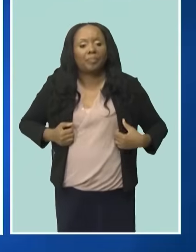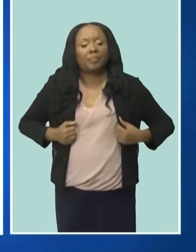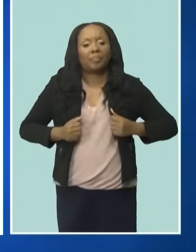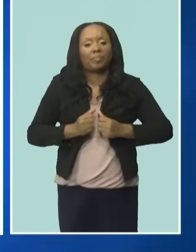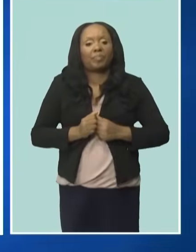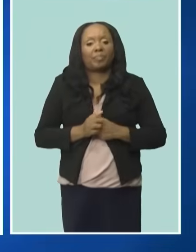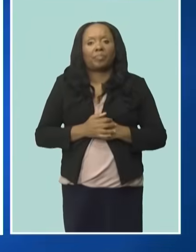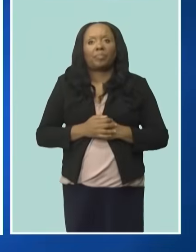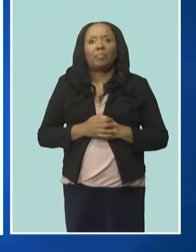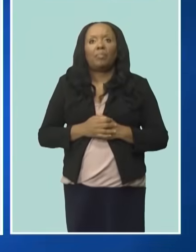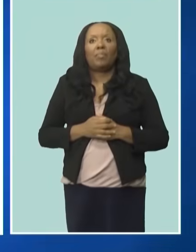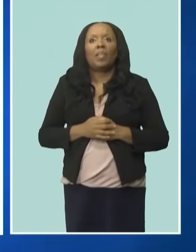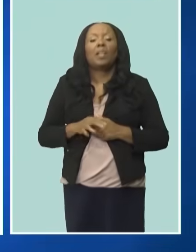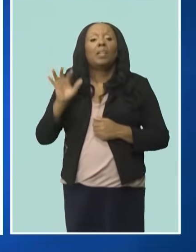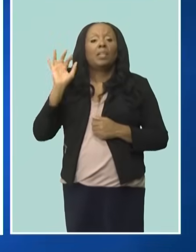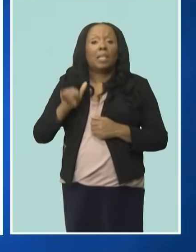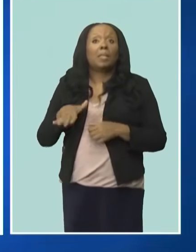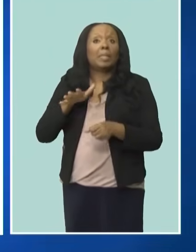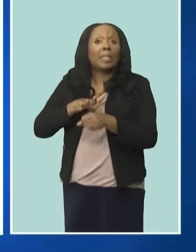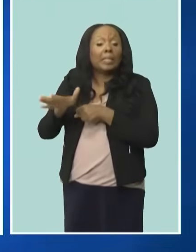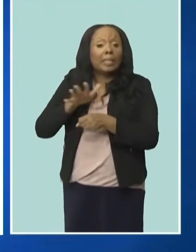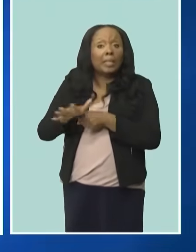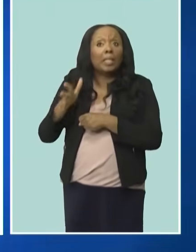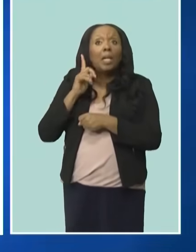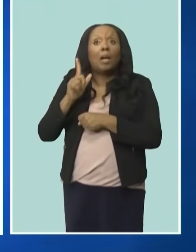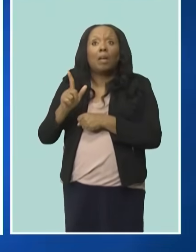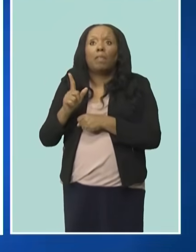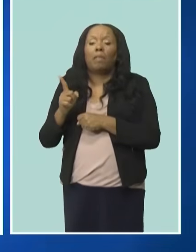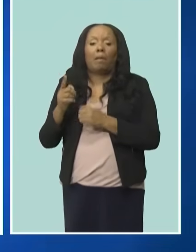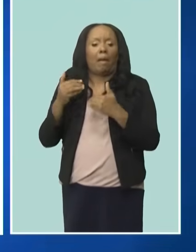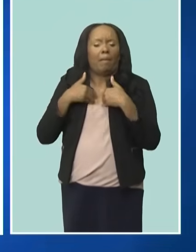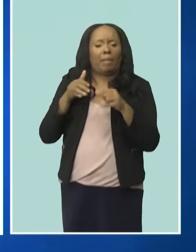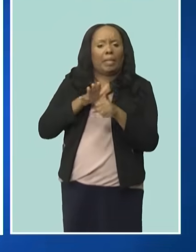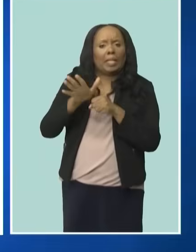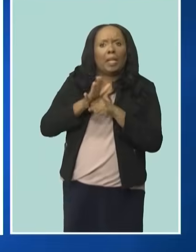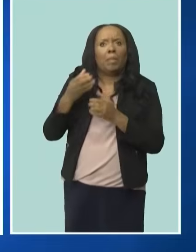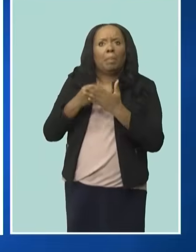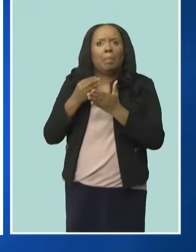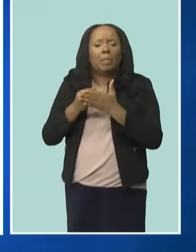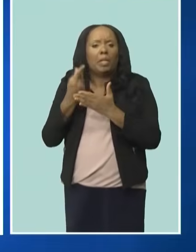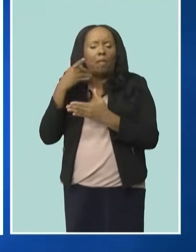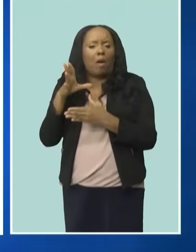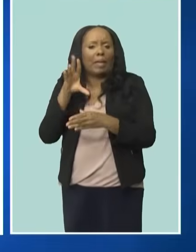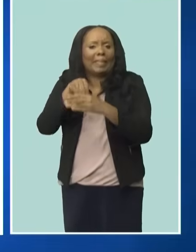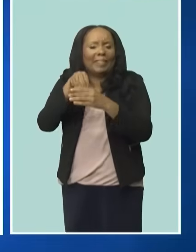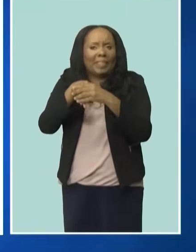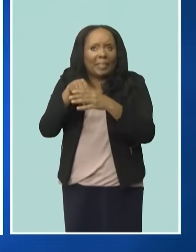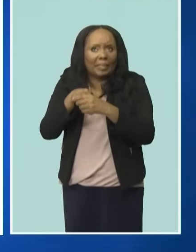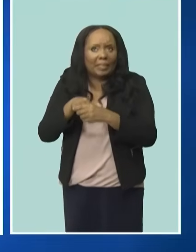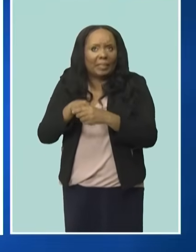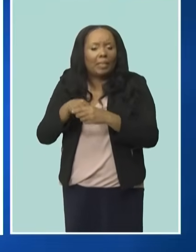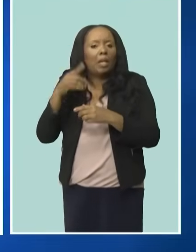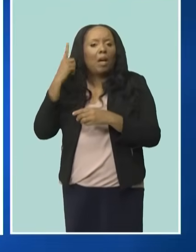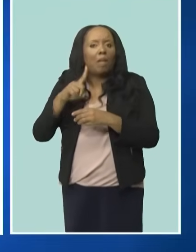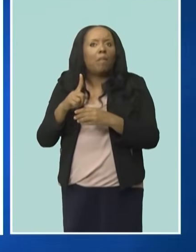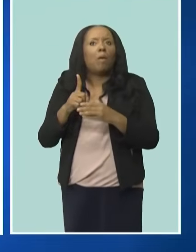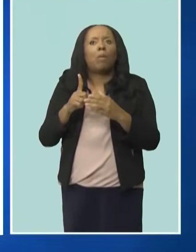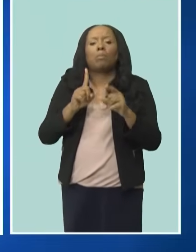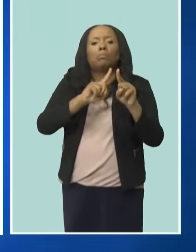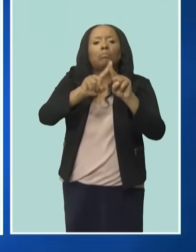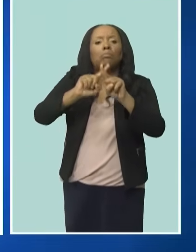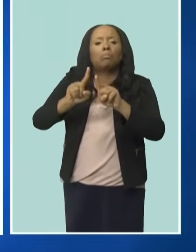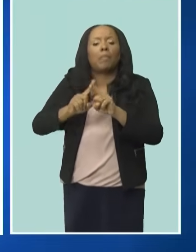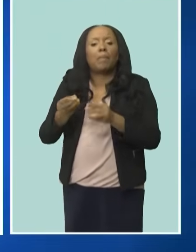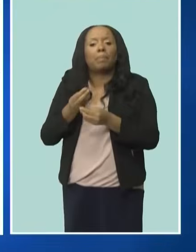view, is sufficient to drive that, but continue to create the fiscal space necessary to get the investment that will need to be prioritized. Looking